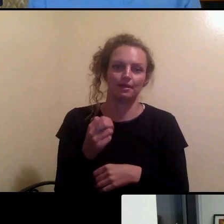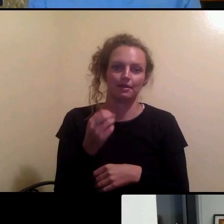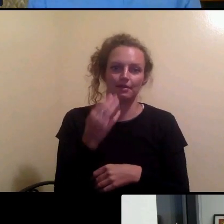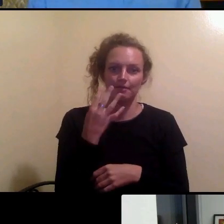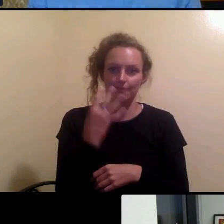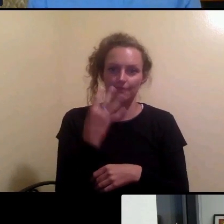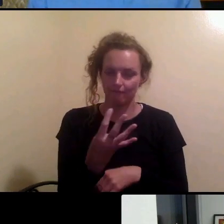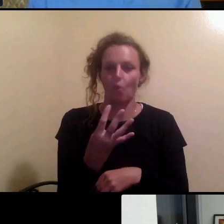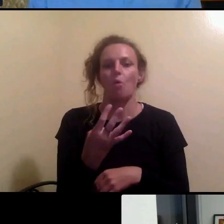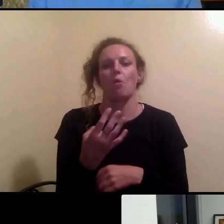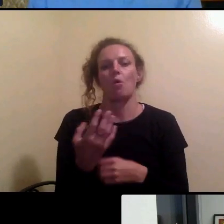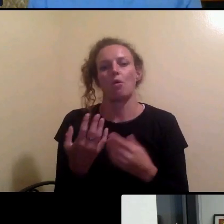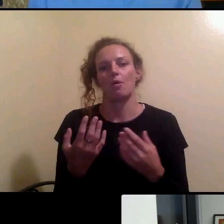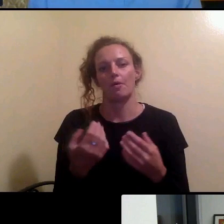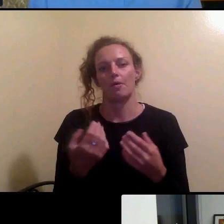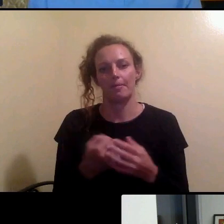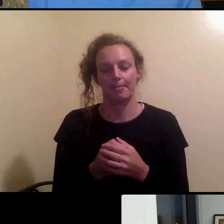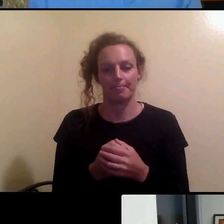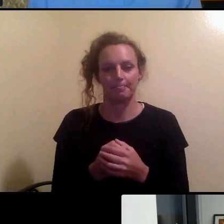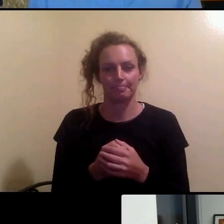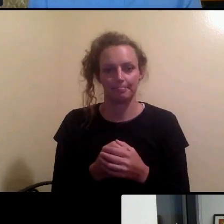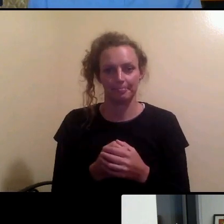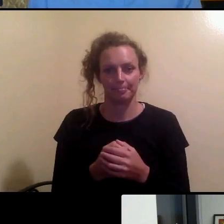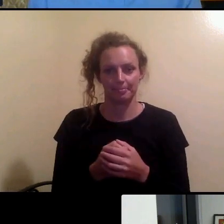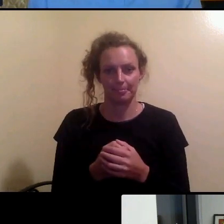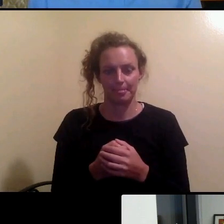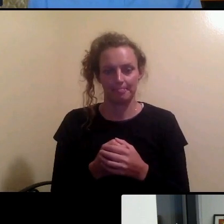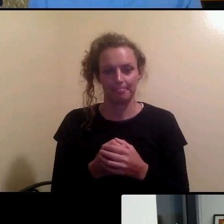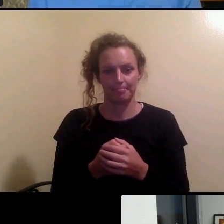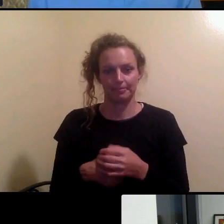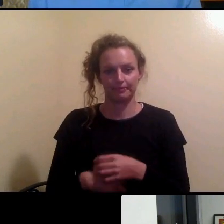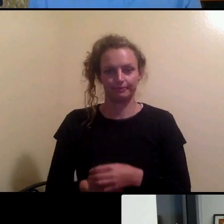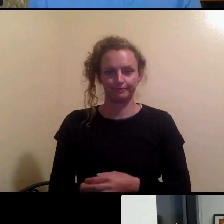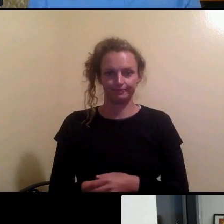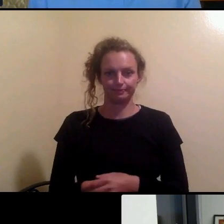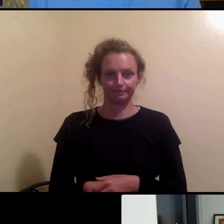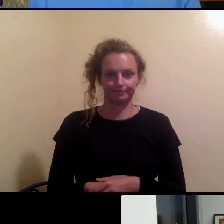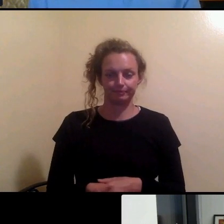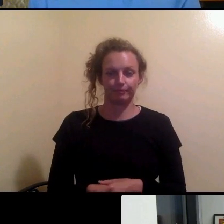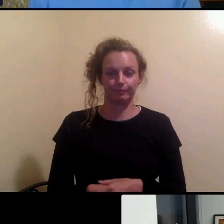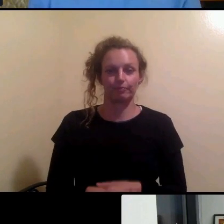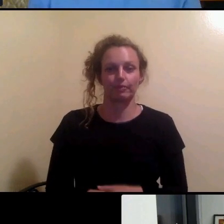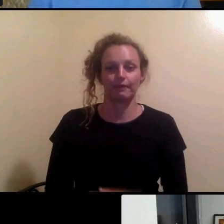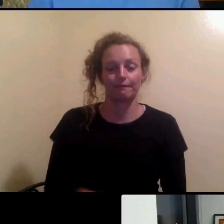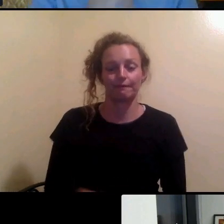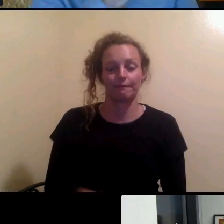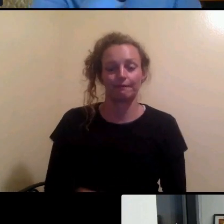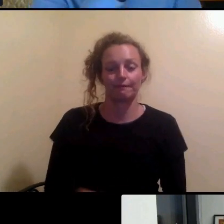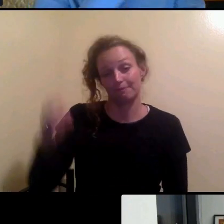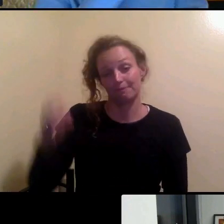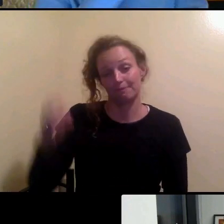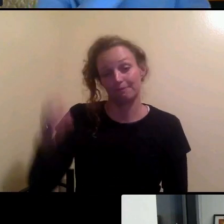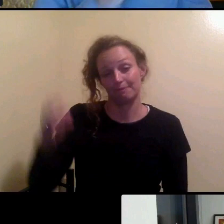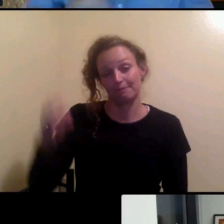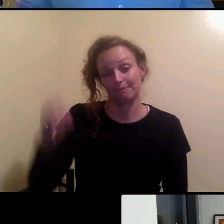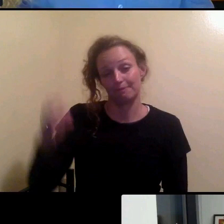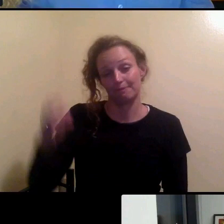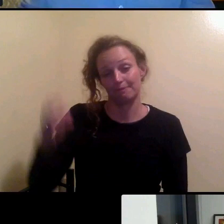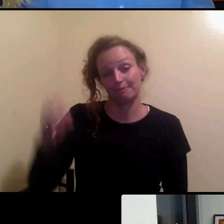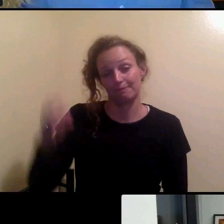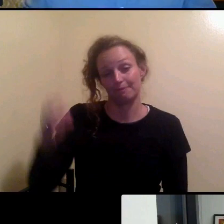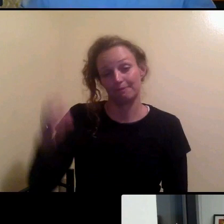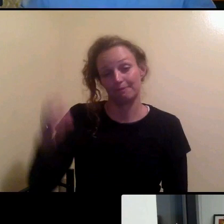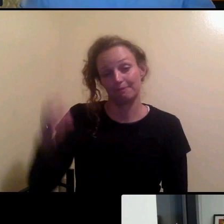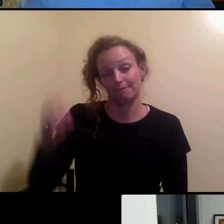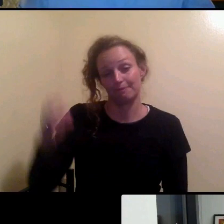the chat a minute ago talking about, you know, the government, why aren't we pushing for things like procurement to be accessible? And it